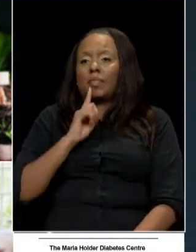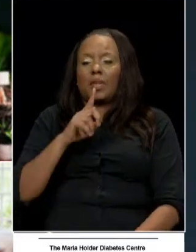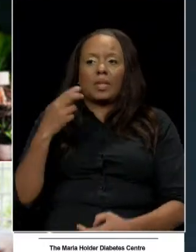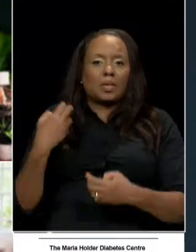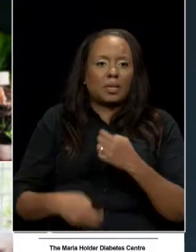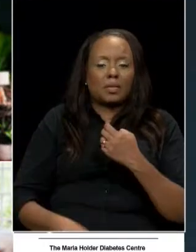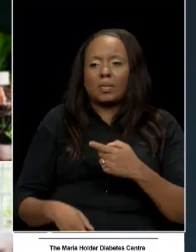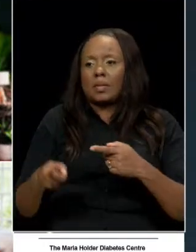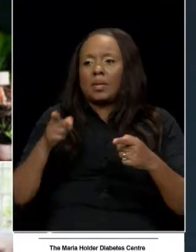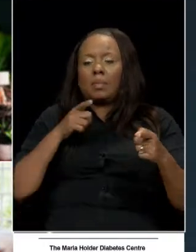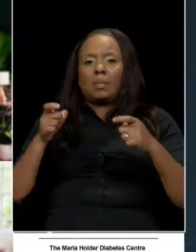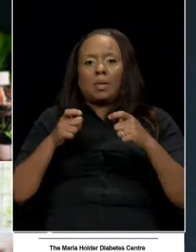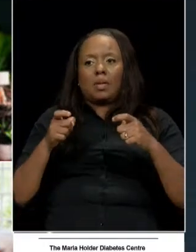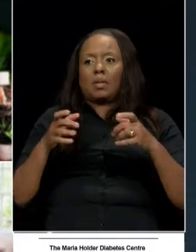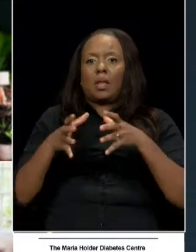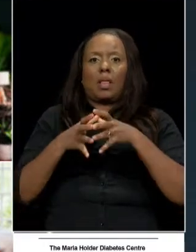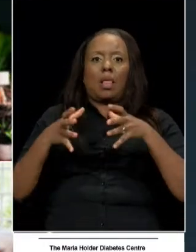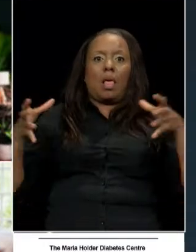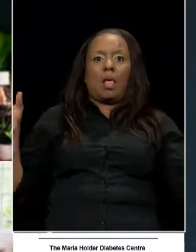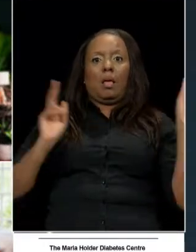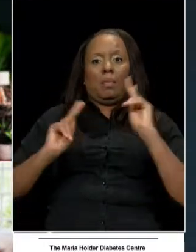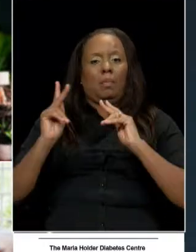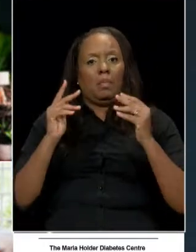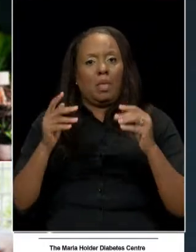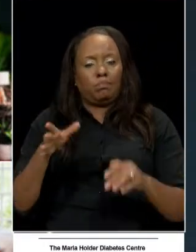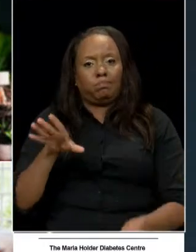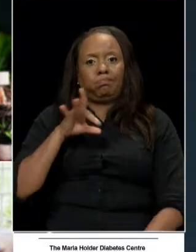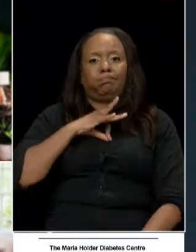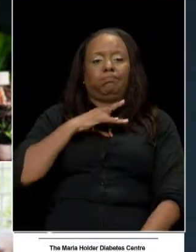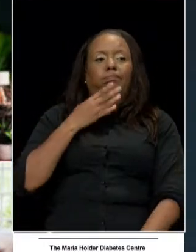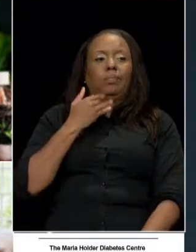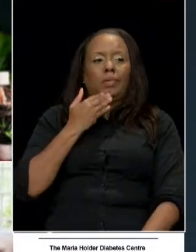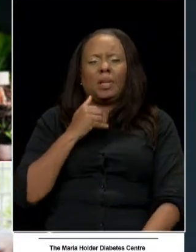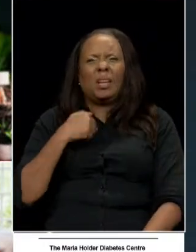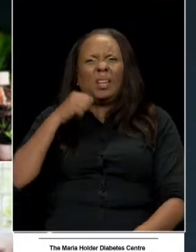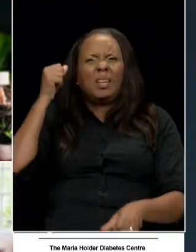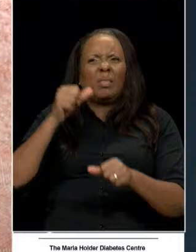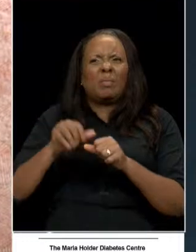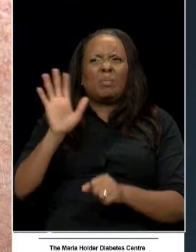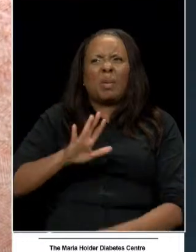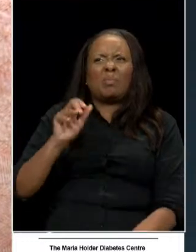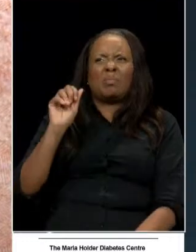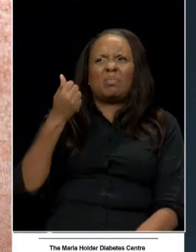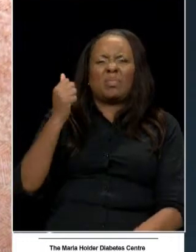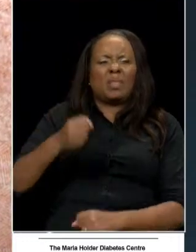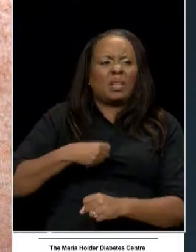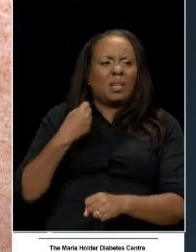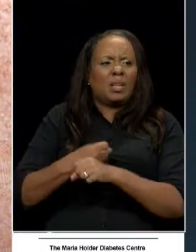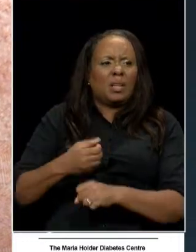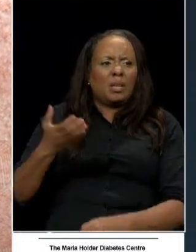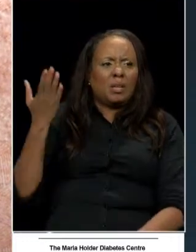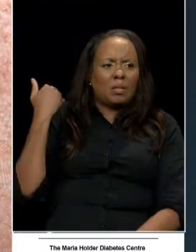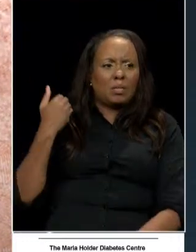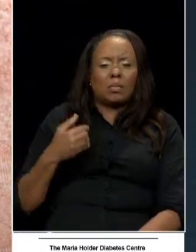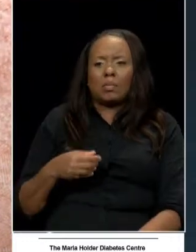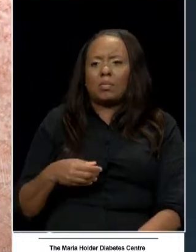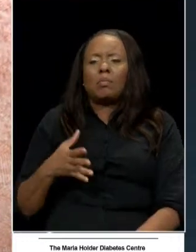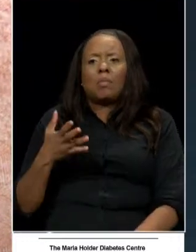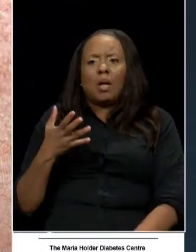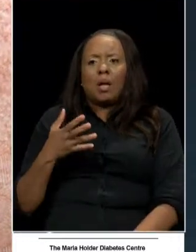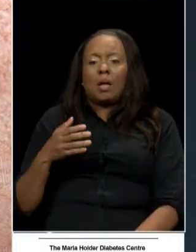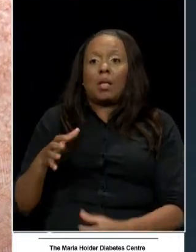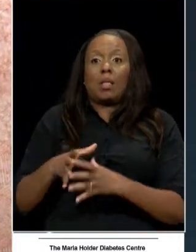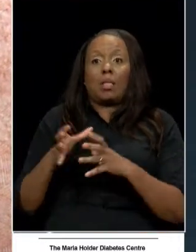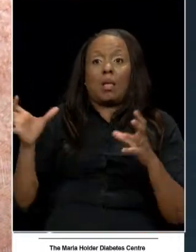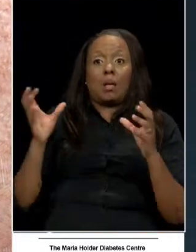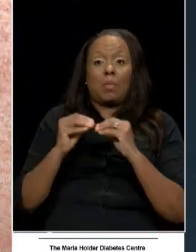large population of diabetics. I remember maybe about 10 years ago, 1 in 5 people in Barbados were actually diabetic. So you can